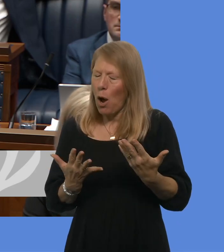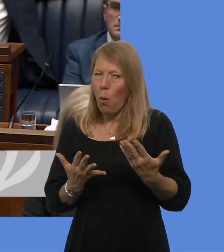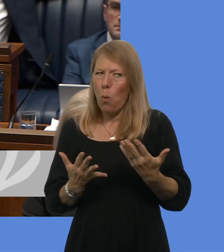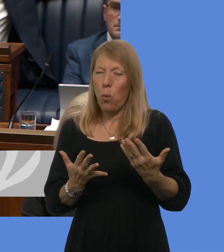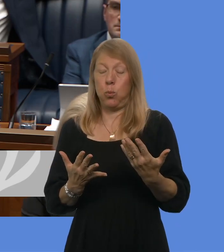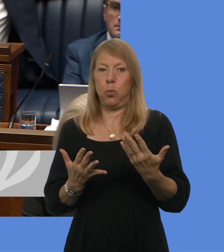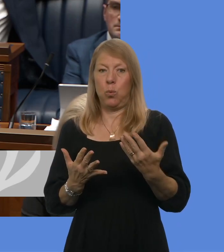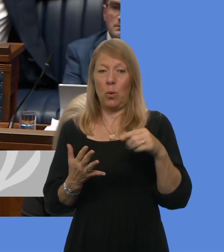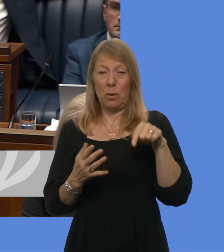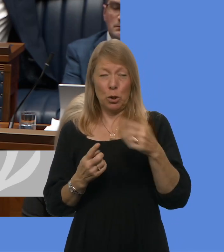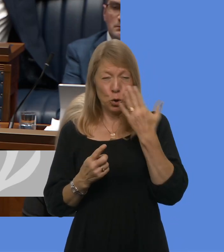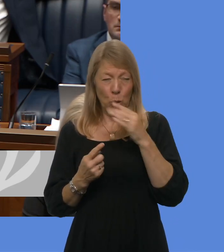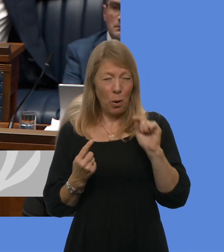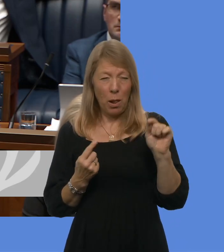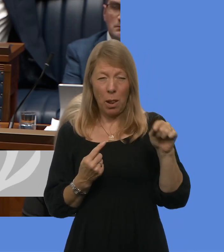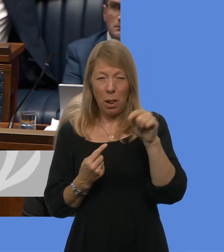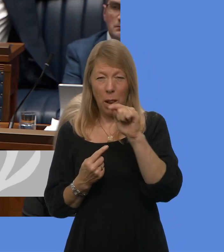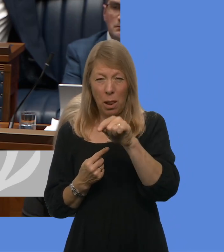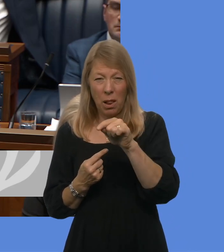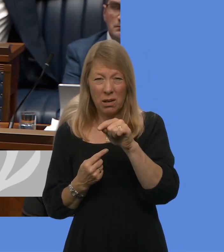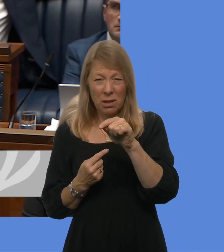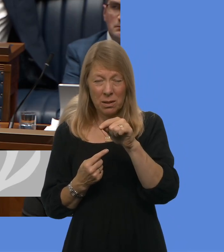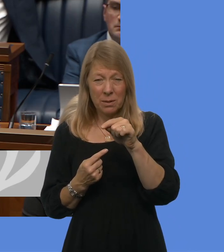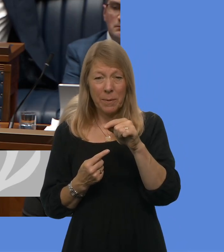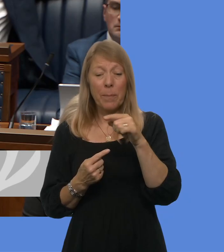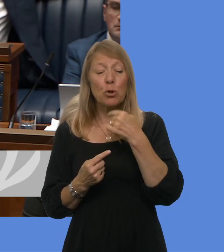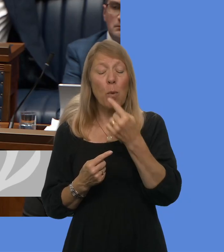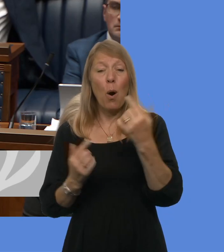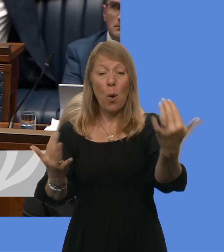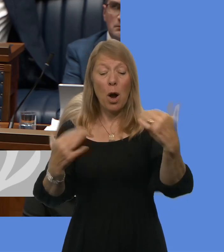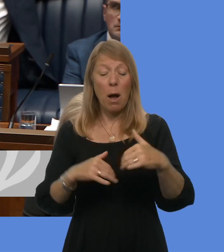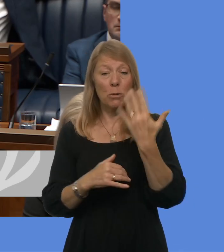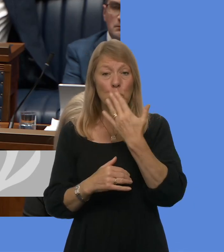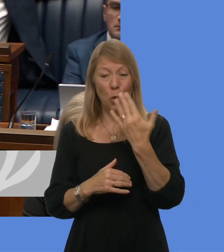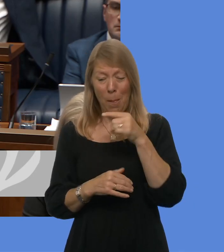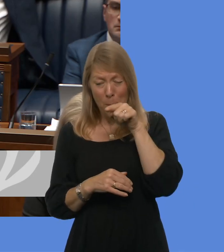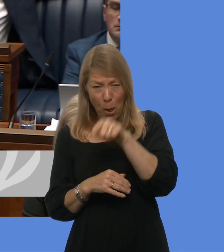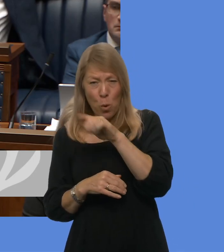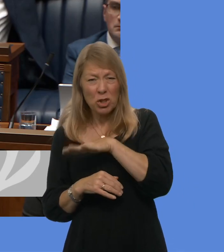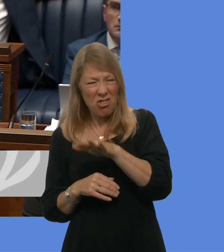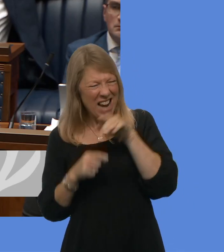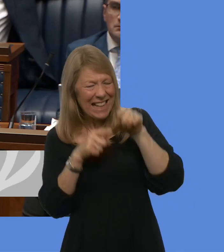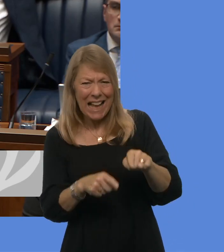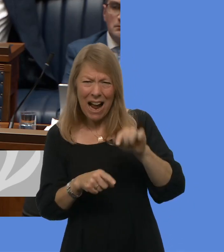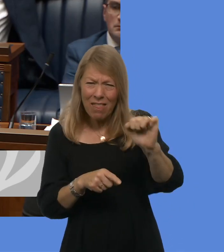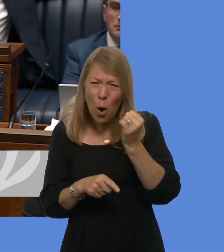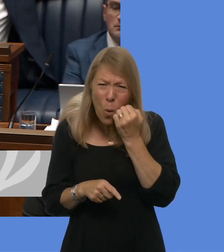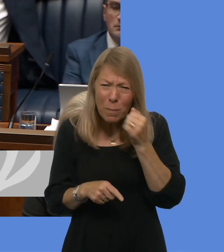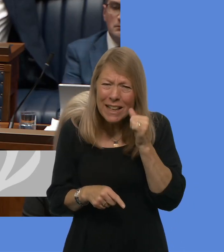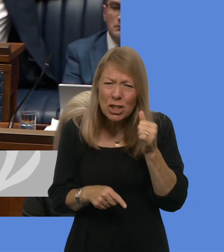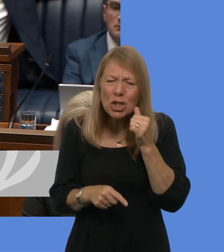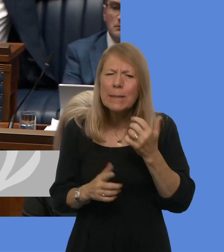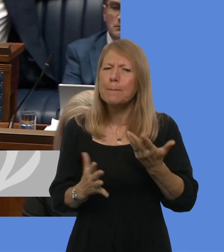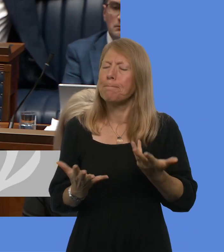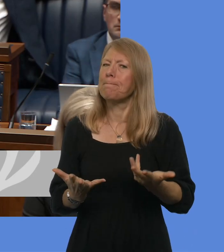particularly alarming, and that is why that there needs to be support, and my team at senior levels have been engaging in respect of this. I